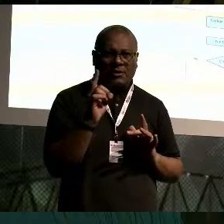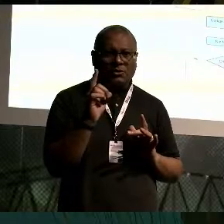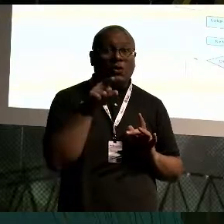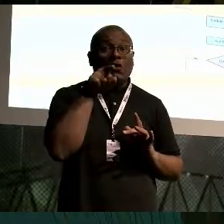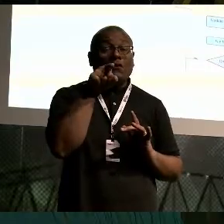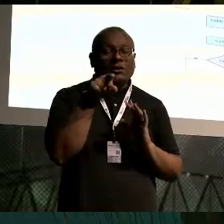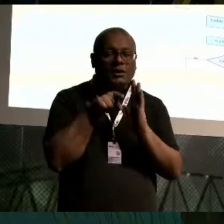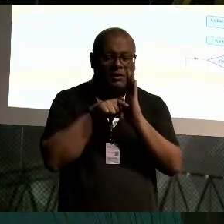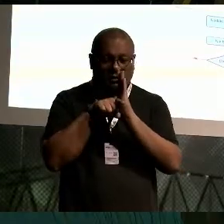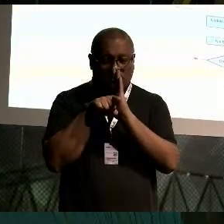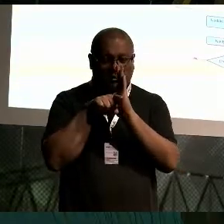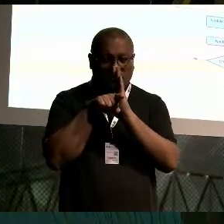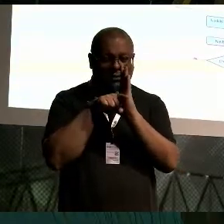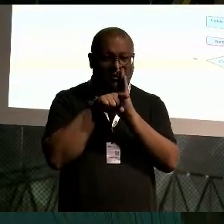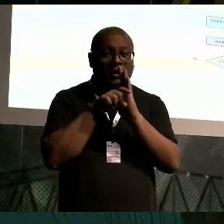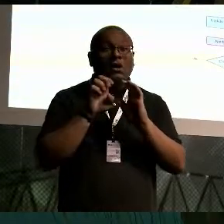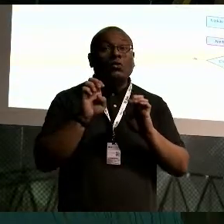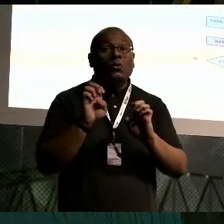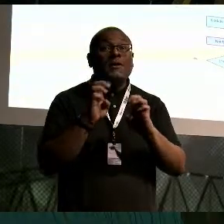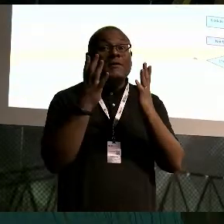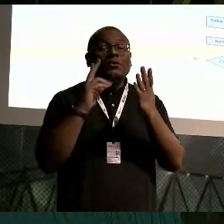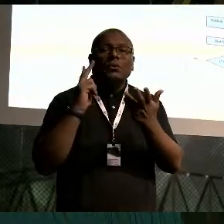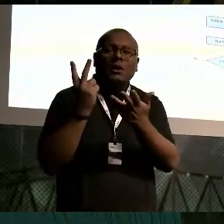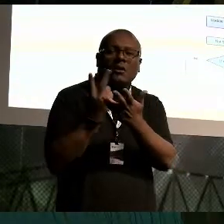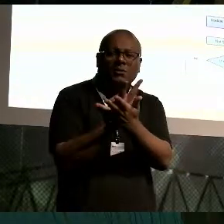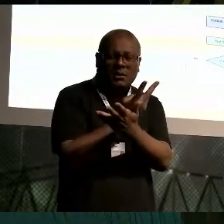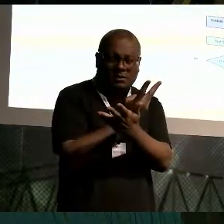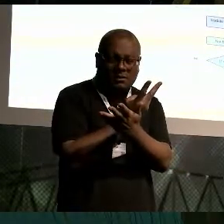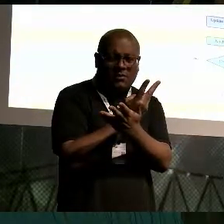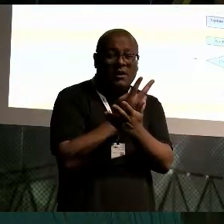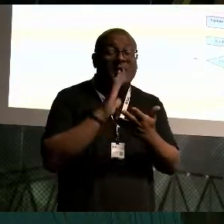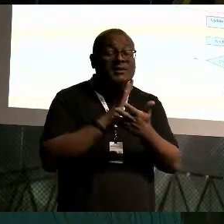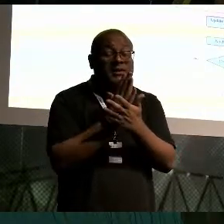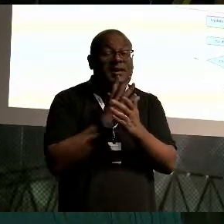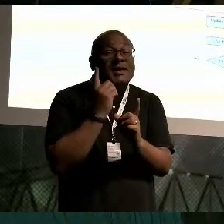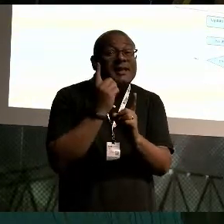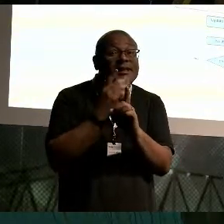easy, doing this in an event-driven way, it's not that easy.